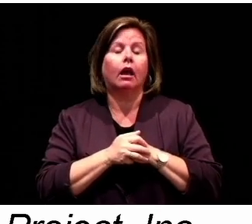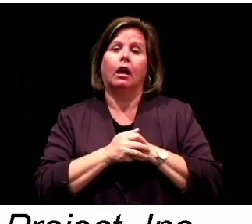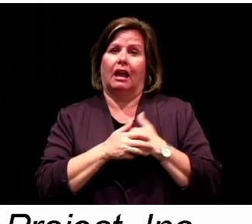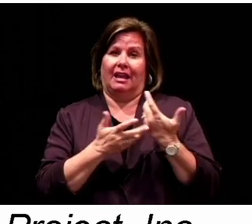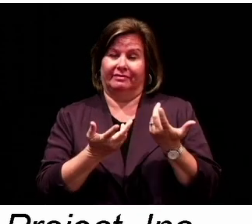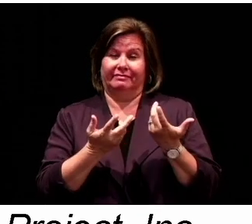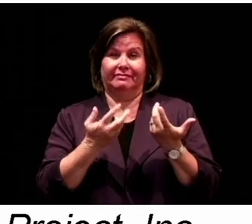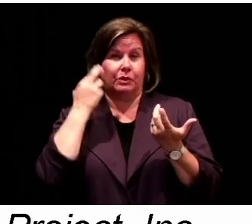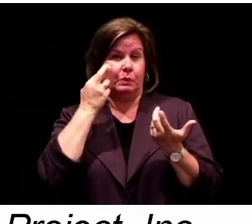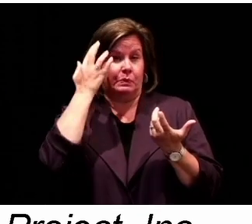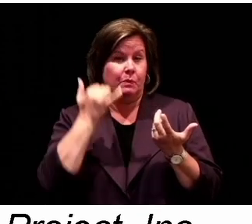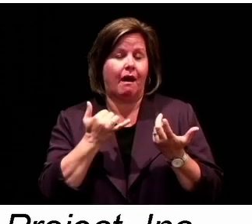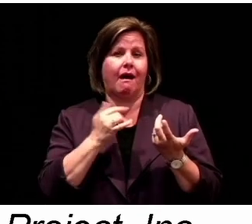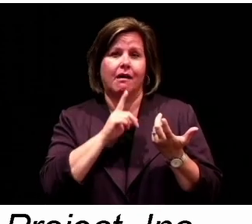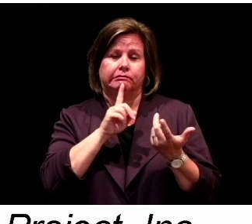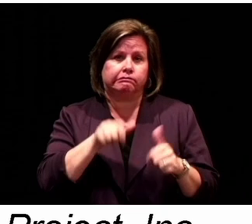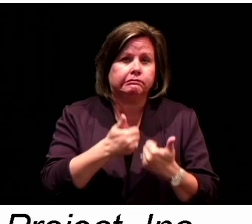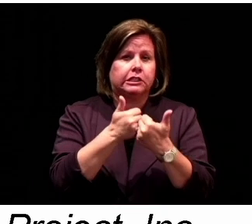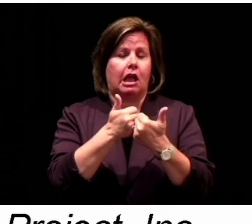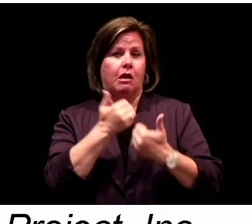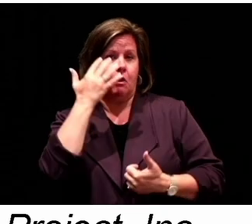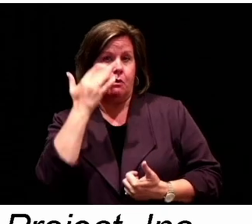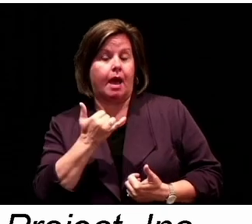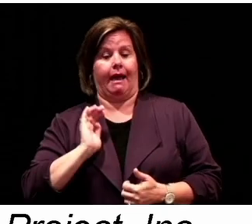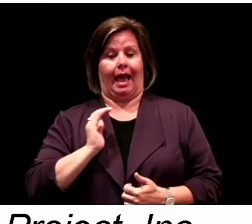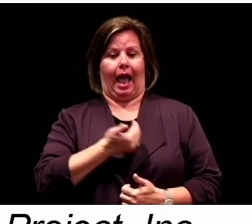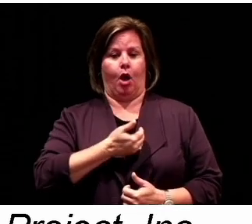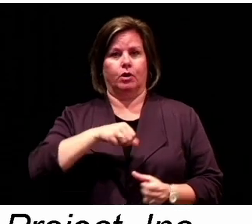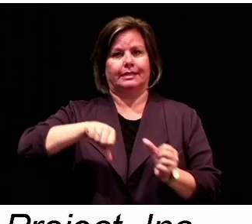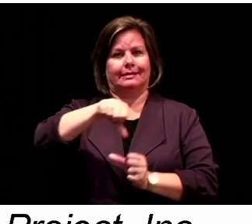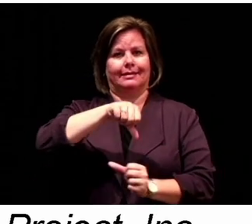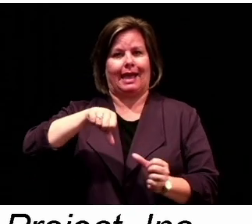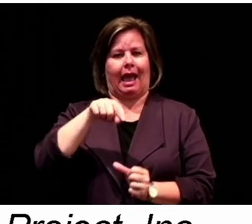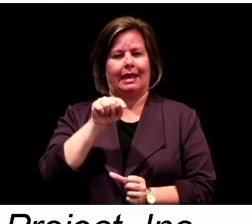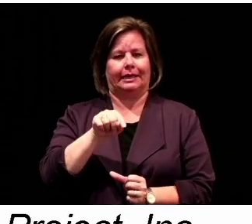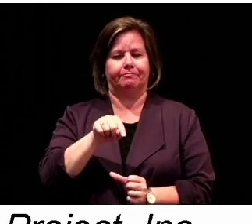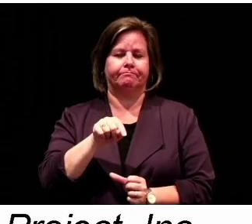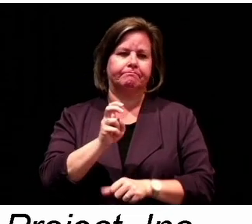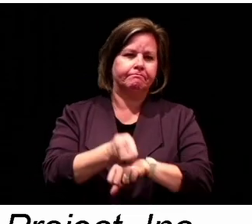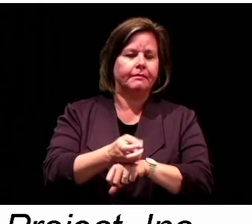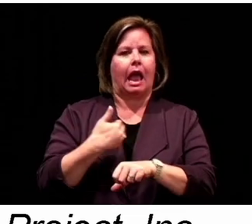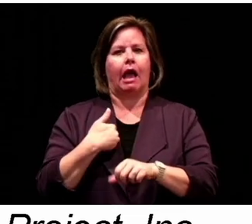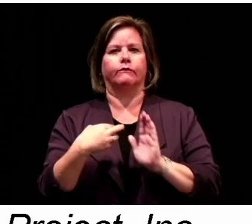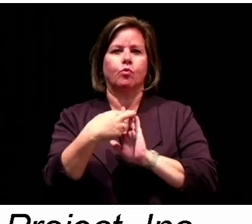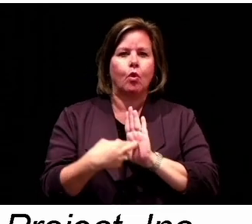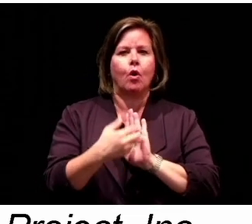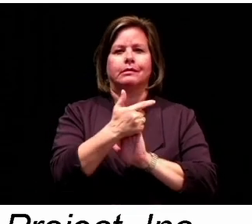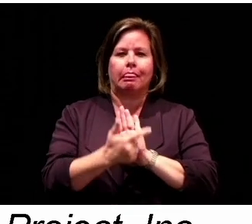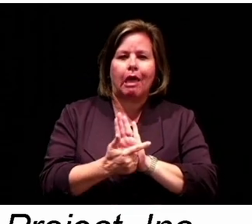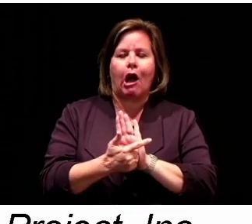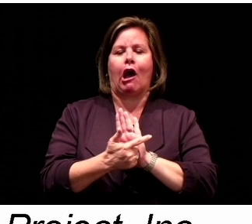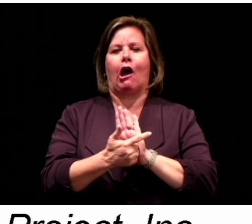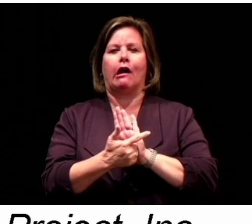was put on hold by the, Boston, Massachusetts federal court. And then 2023, HUD basically said,